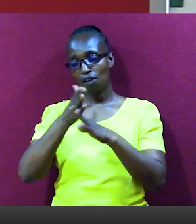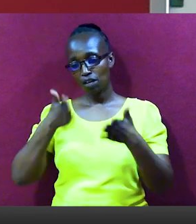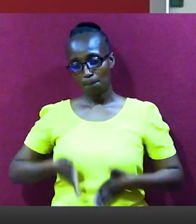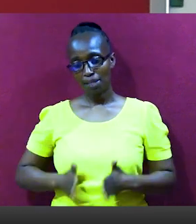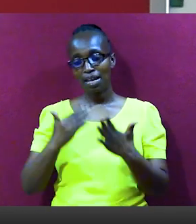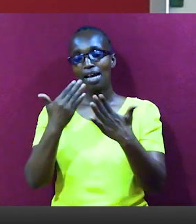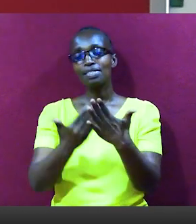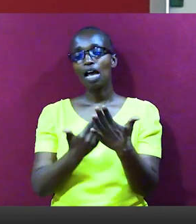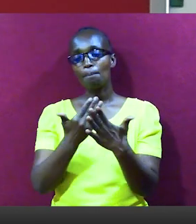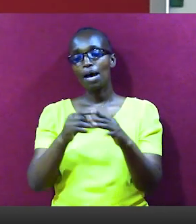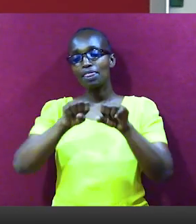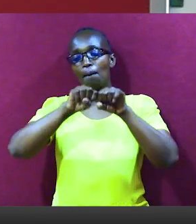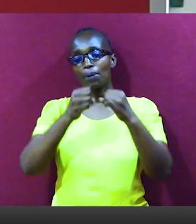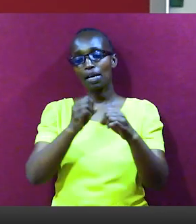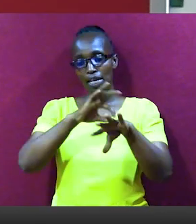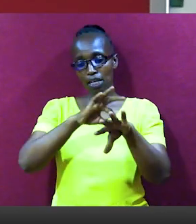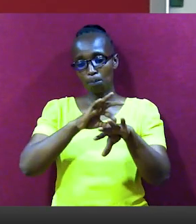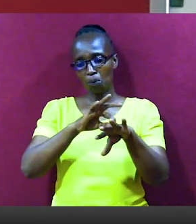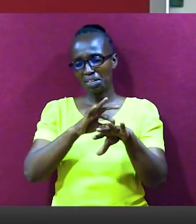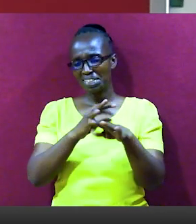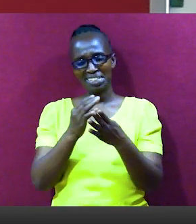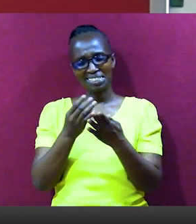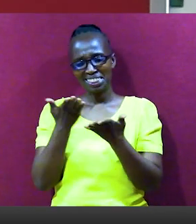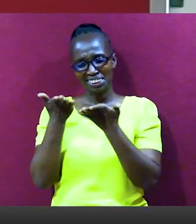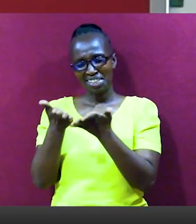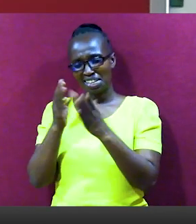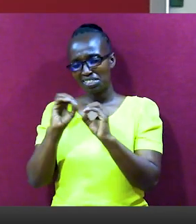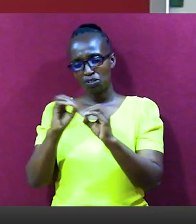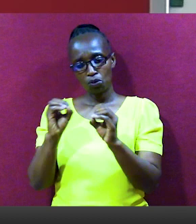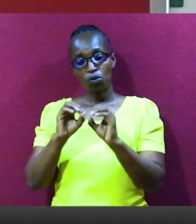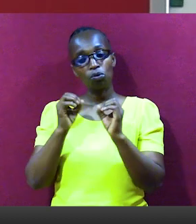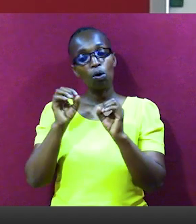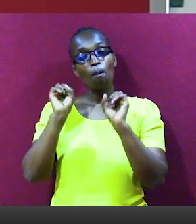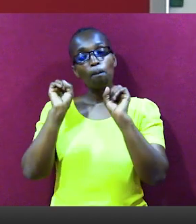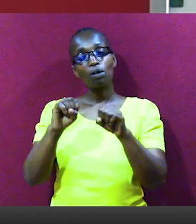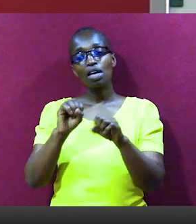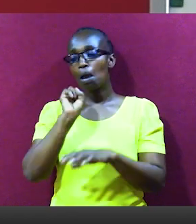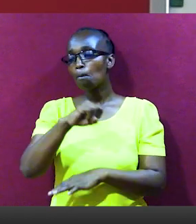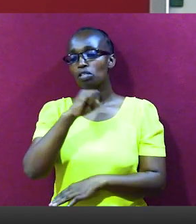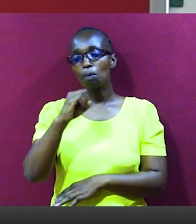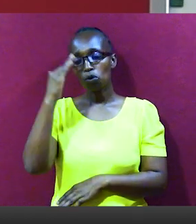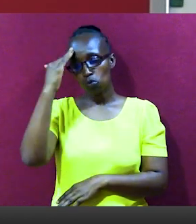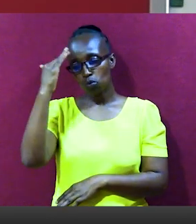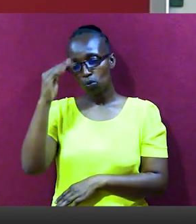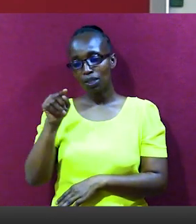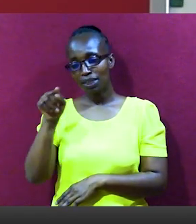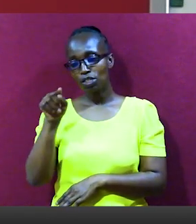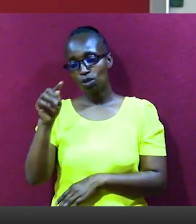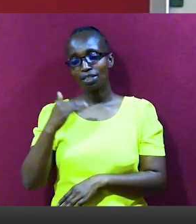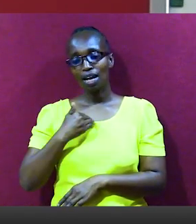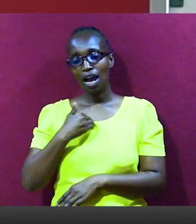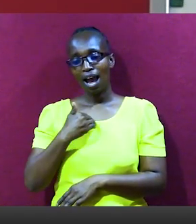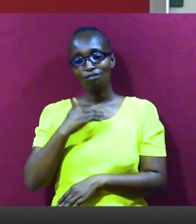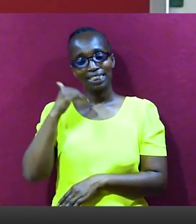have 1 or 2 breaks in a year. Some of them, the break in the bone is so rare, they actually appear as